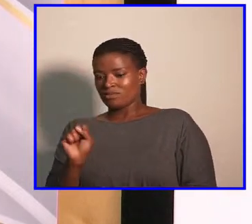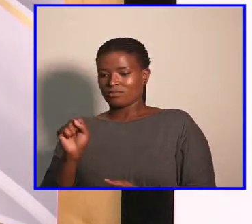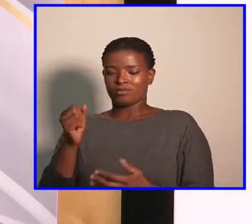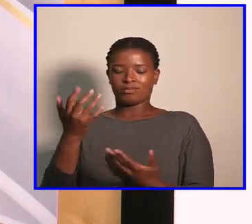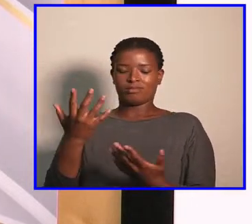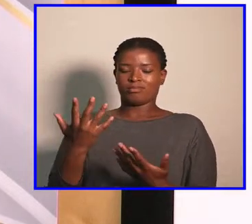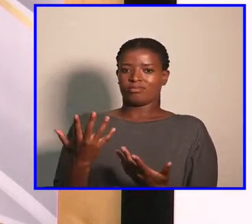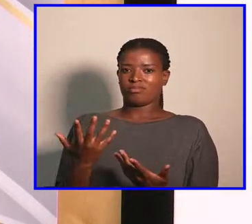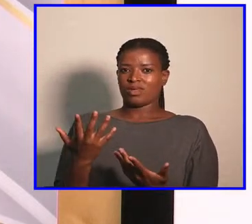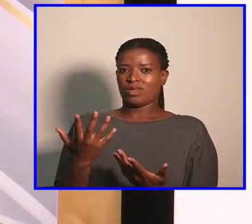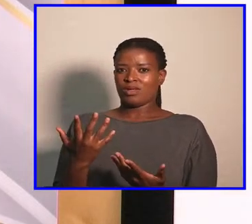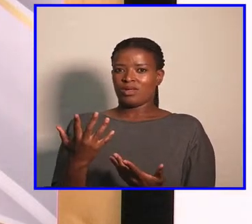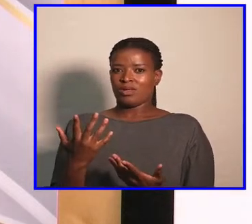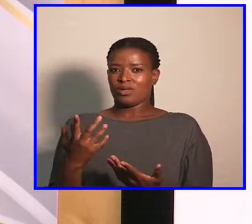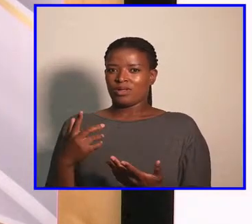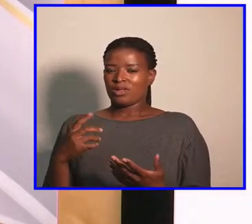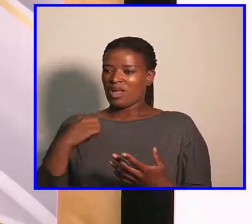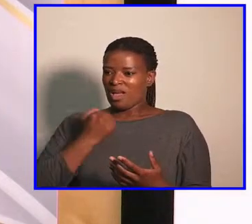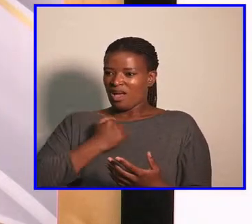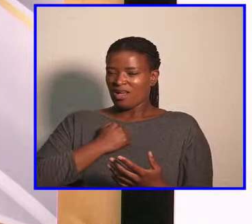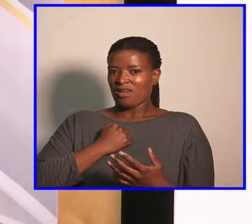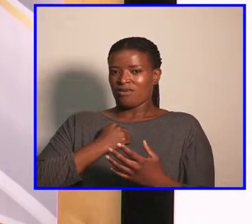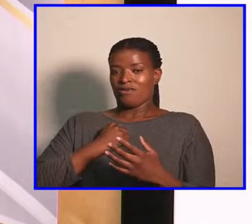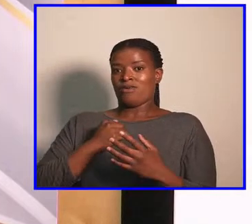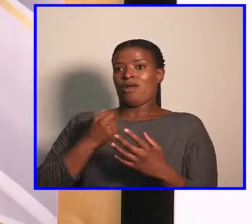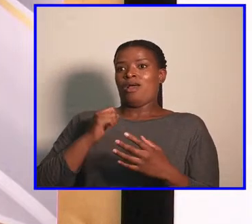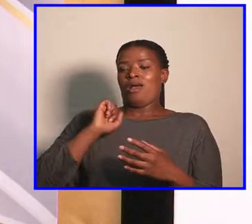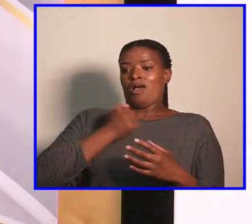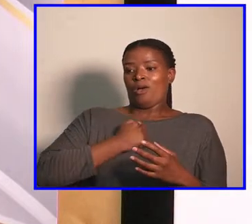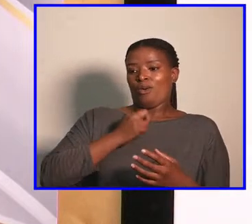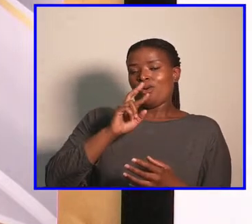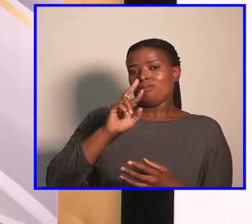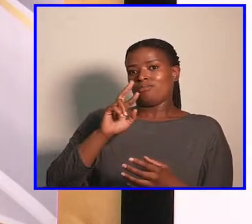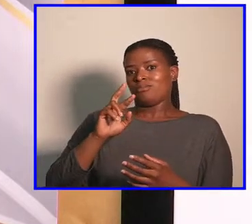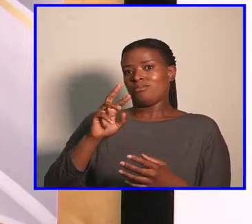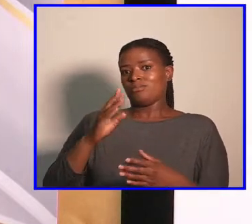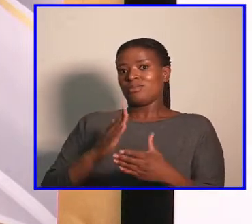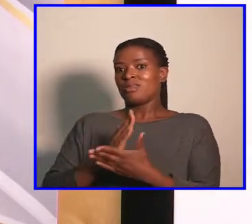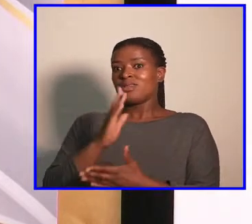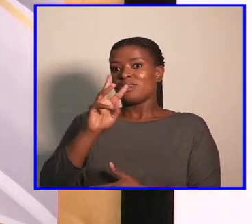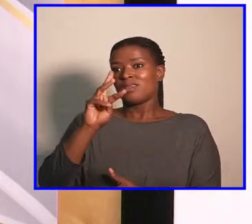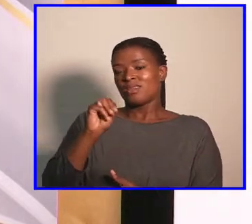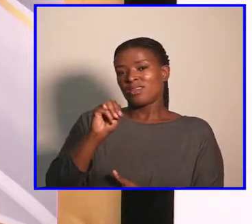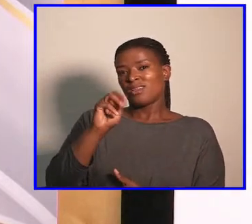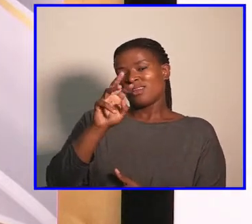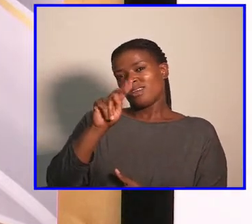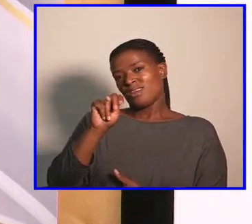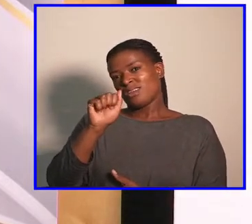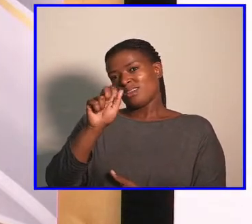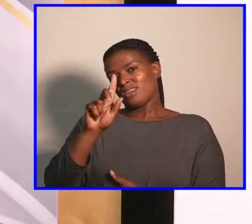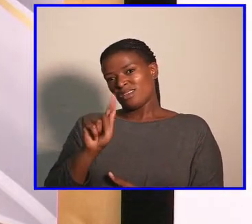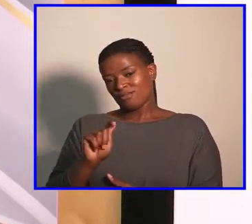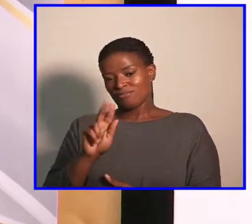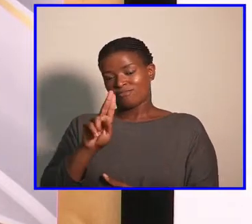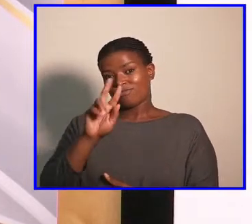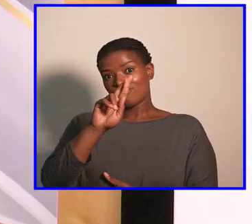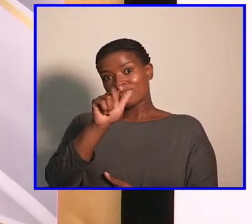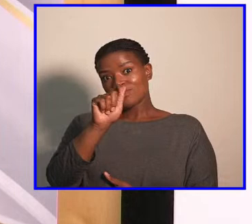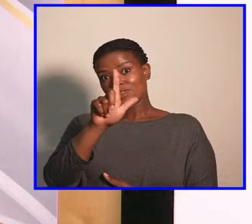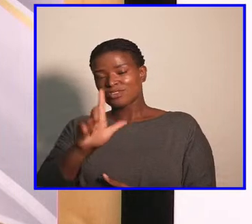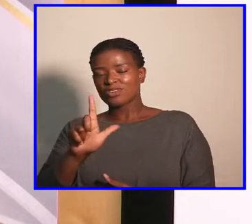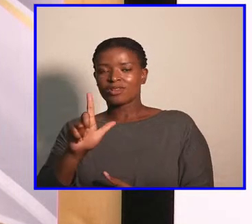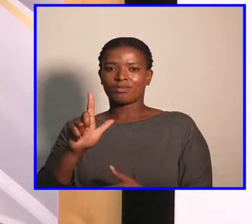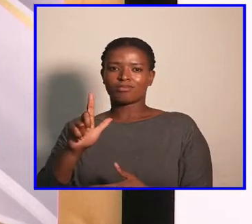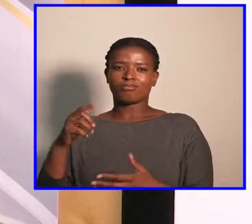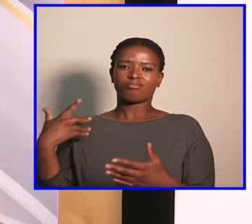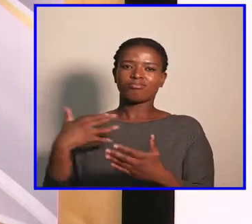endowment of our natural resources were the ingredients, then the work of